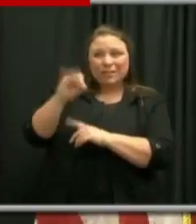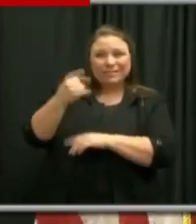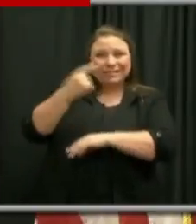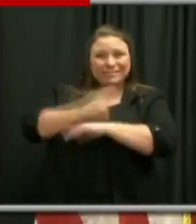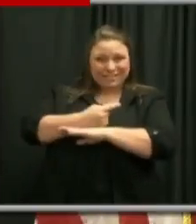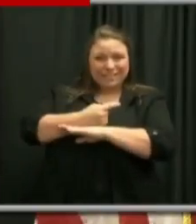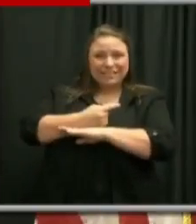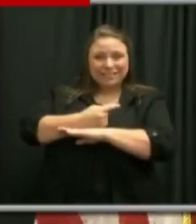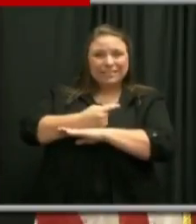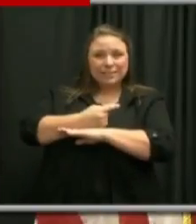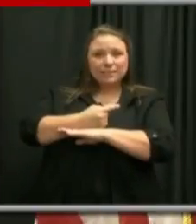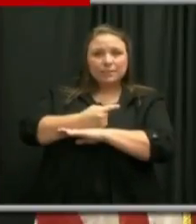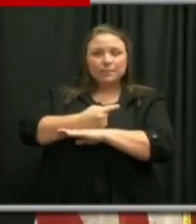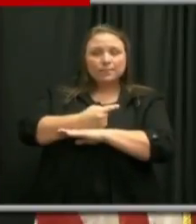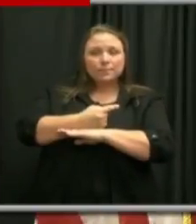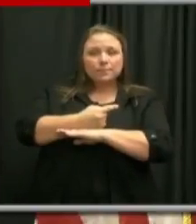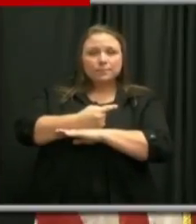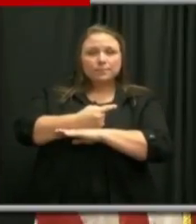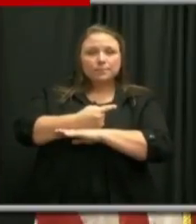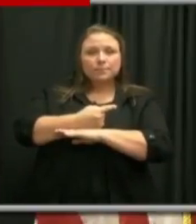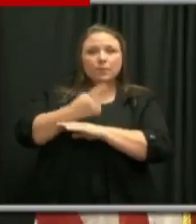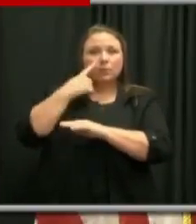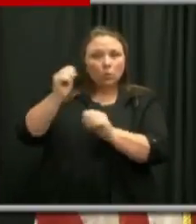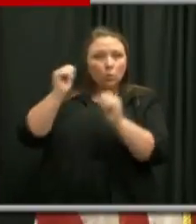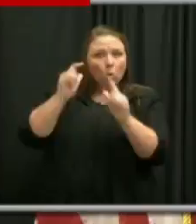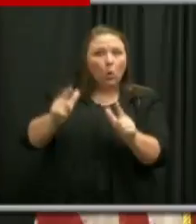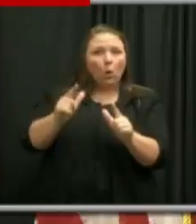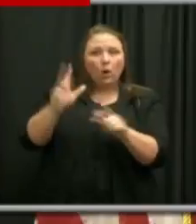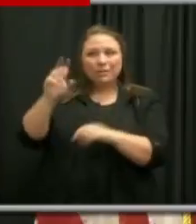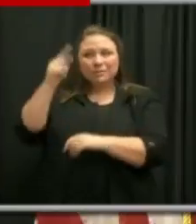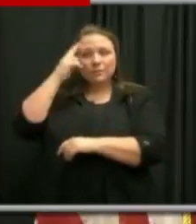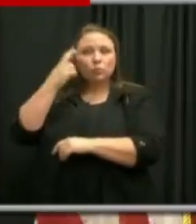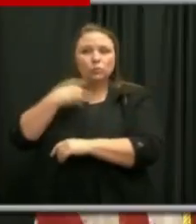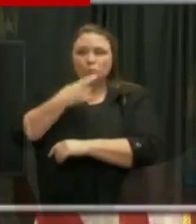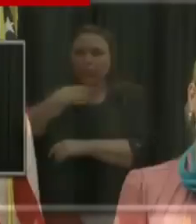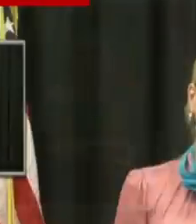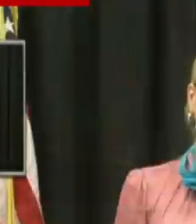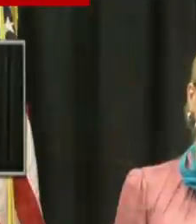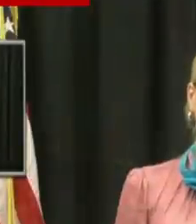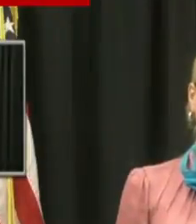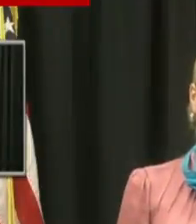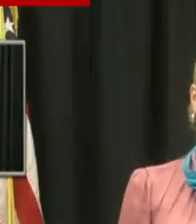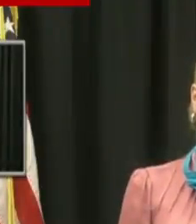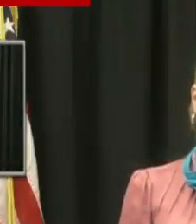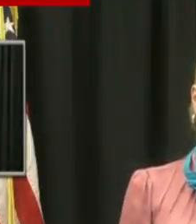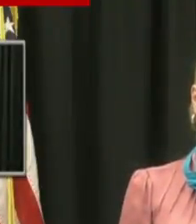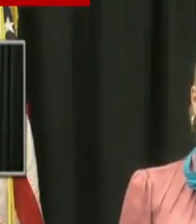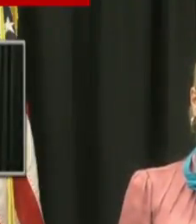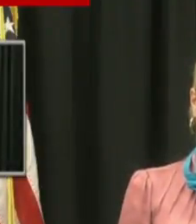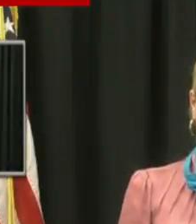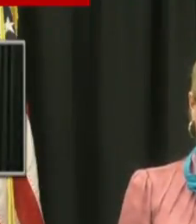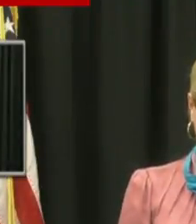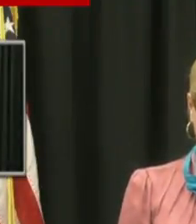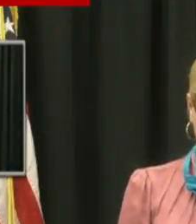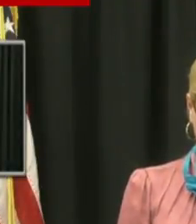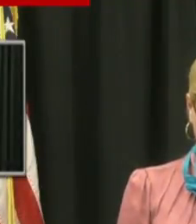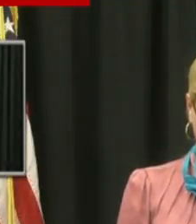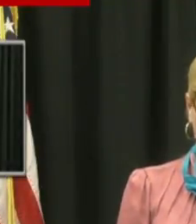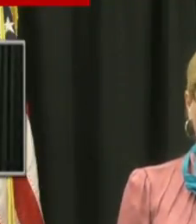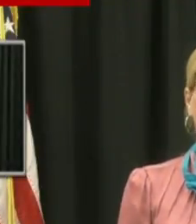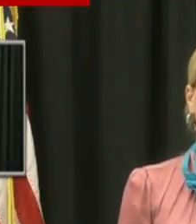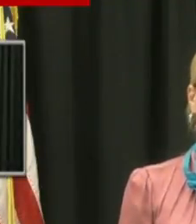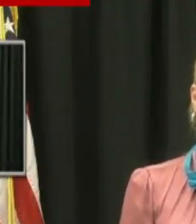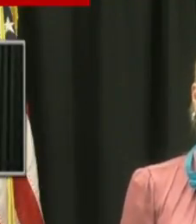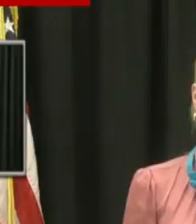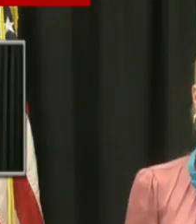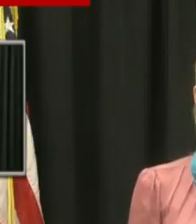days to all Nashville restaurants once they make the decision to reopen to the public.